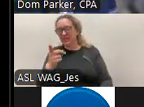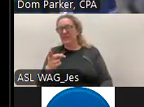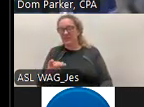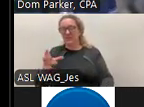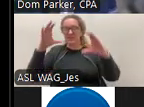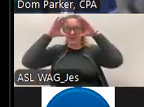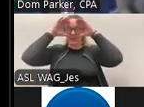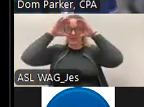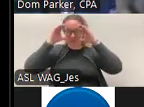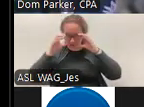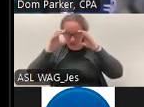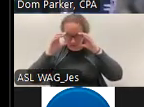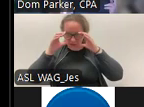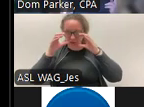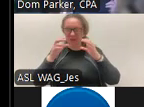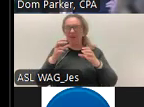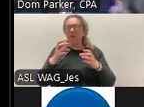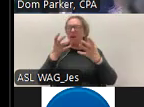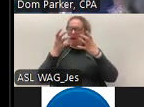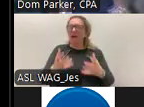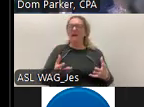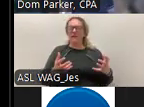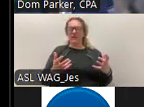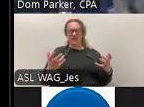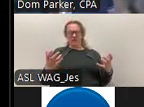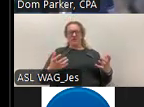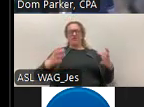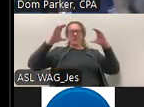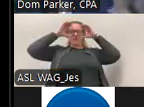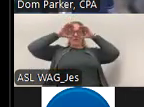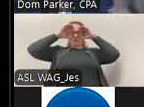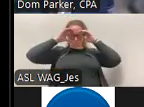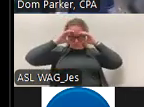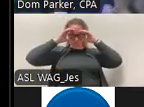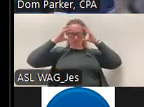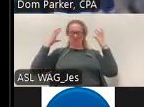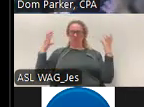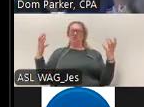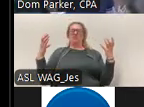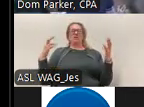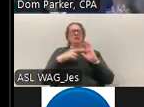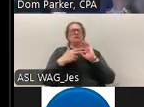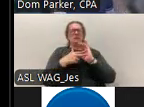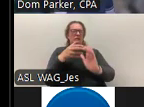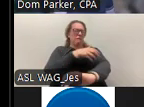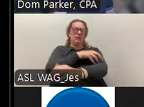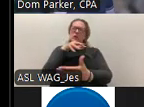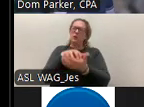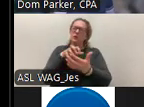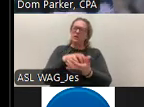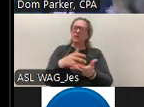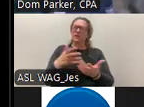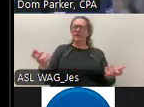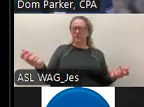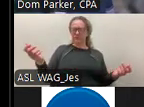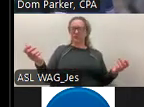headset. It's quite taxing to wear. So what would this game look like, example,